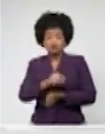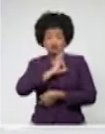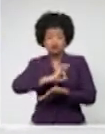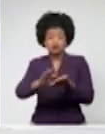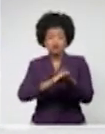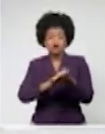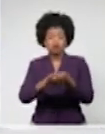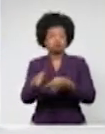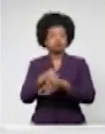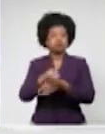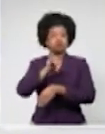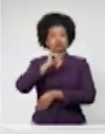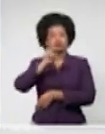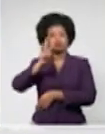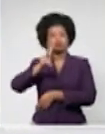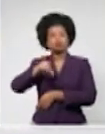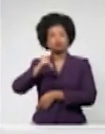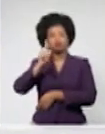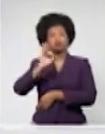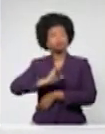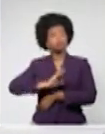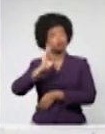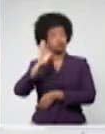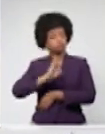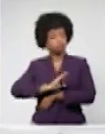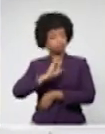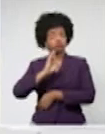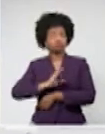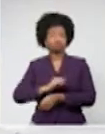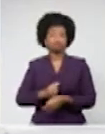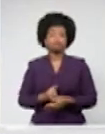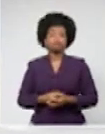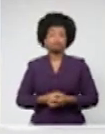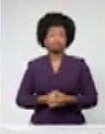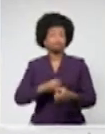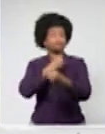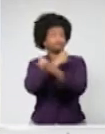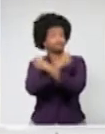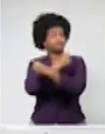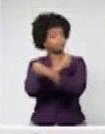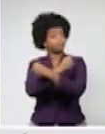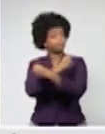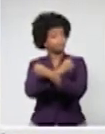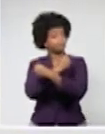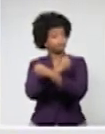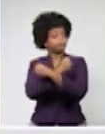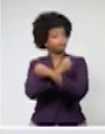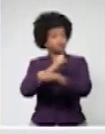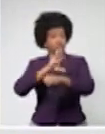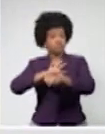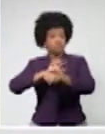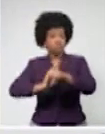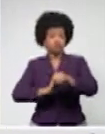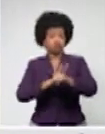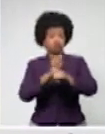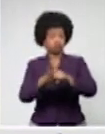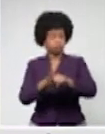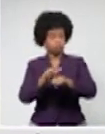years of age, 4 people, for a cumulative of 317 confirmed cases under the age of 20 in our